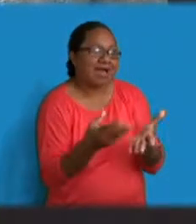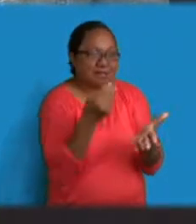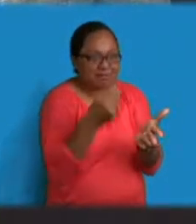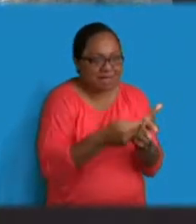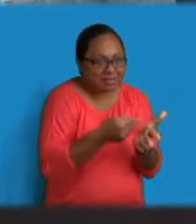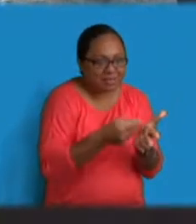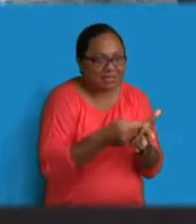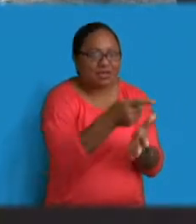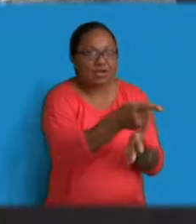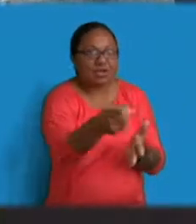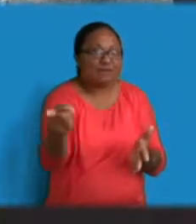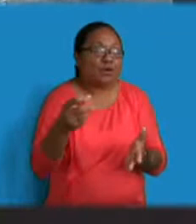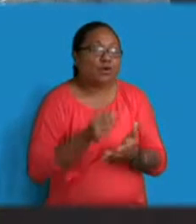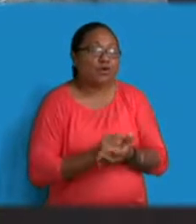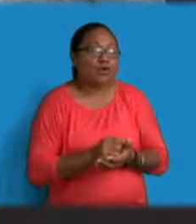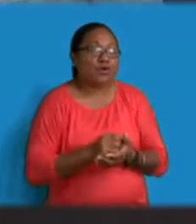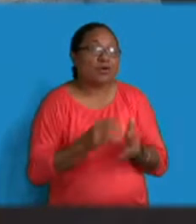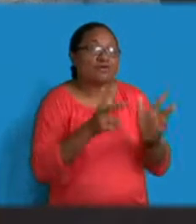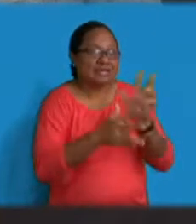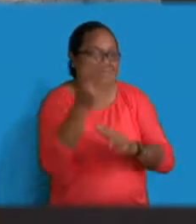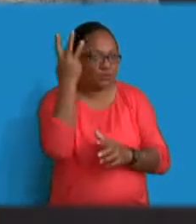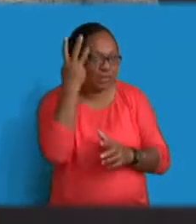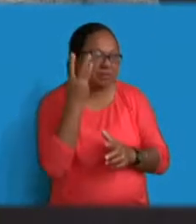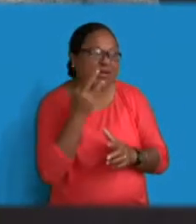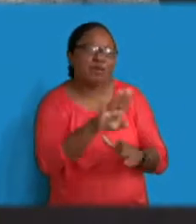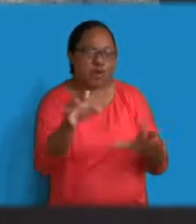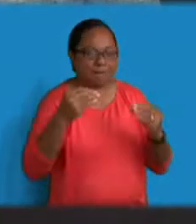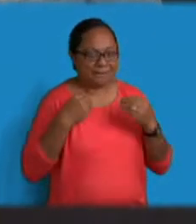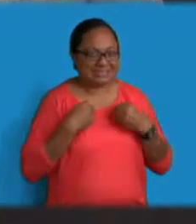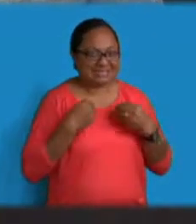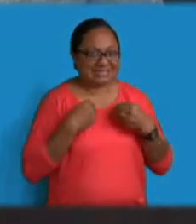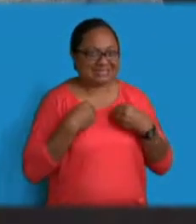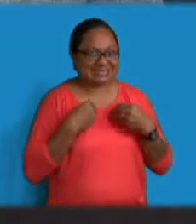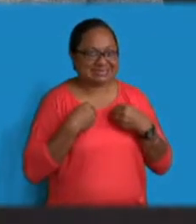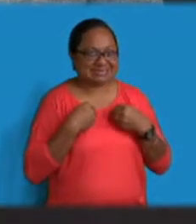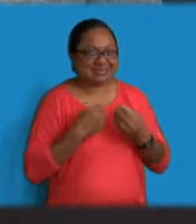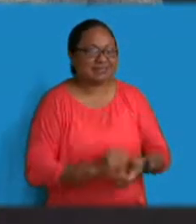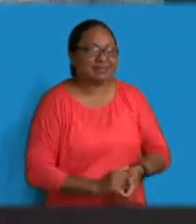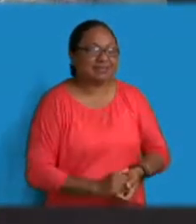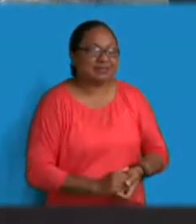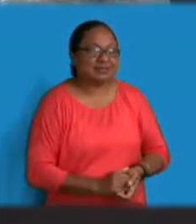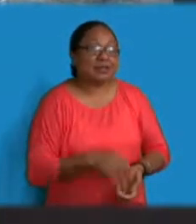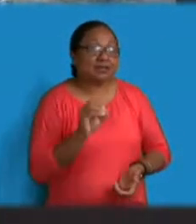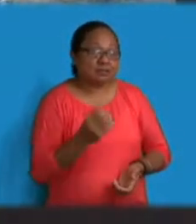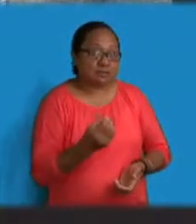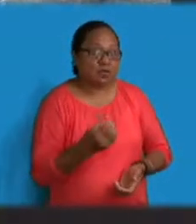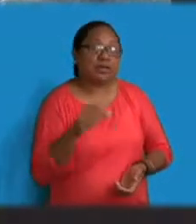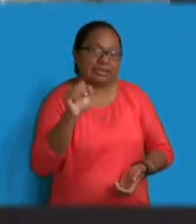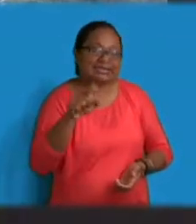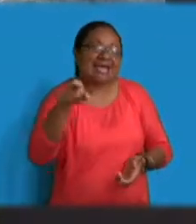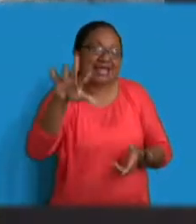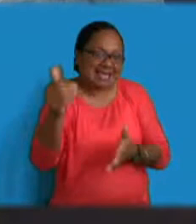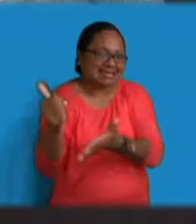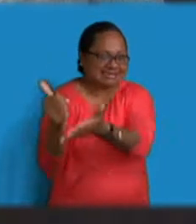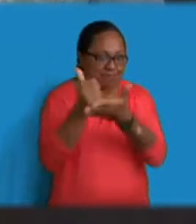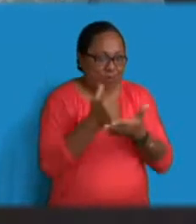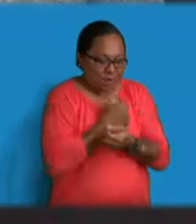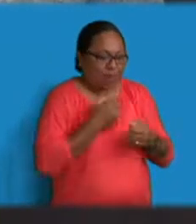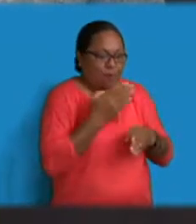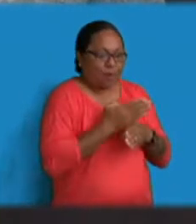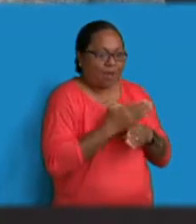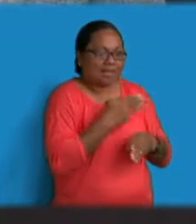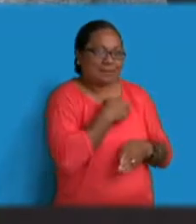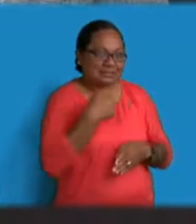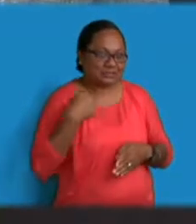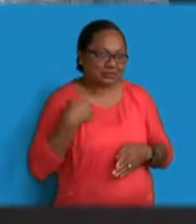for income-generating projects. With that aim in mind, they sure do complement what we do at the Ministry.